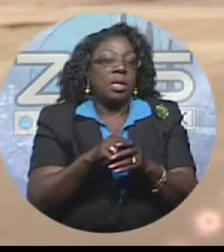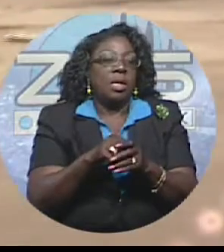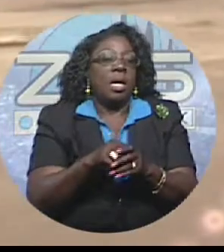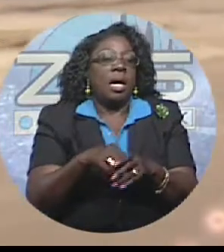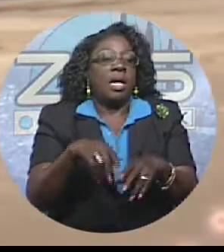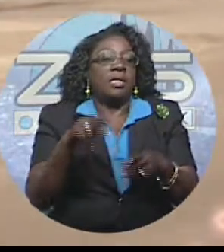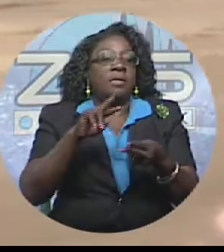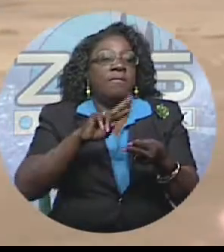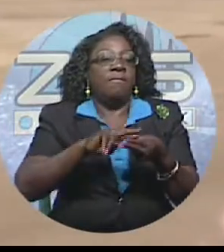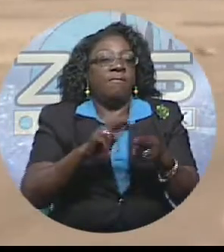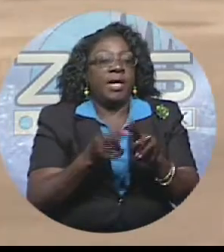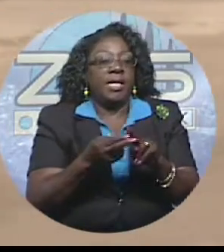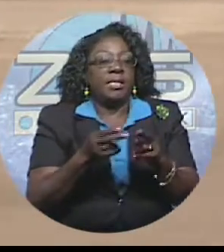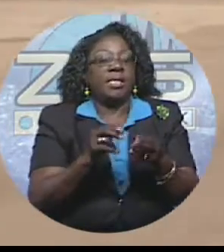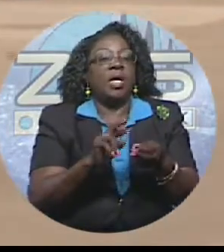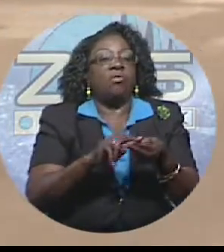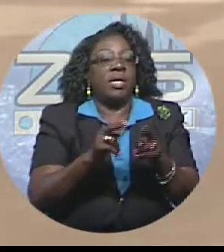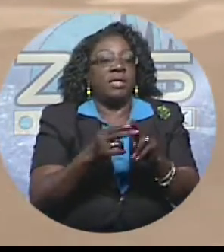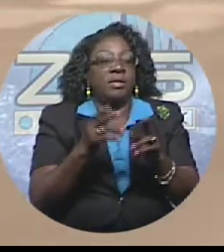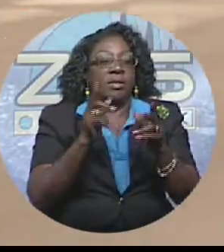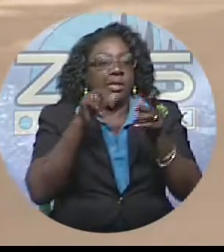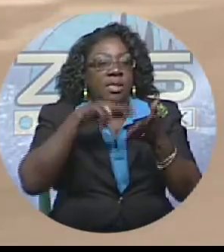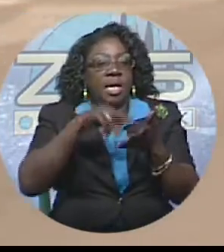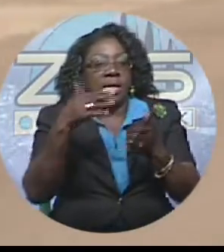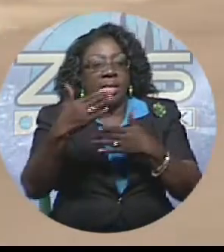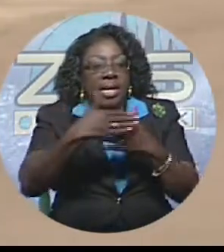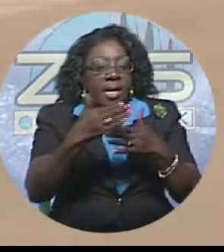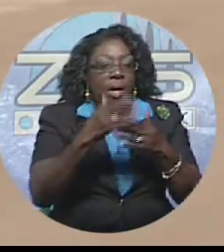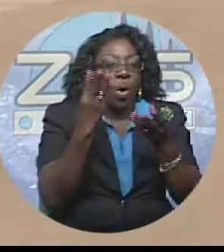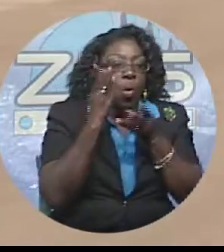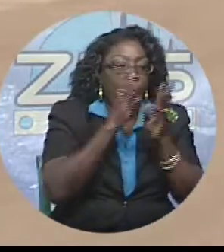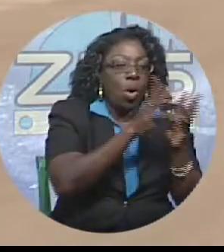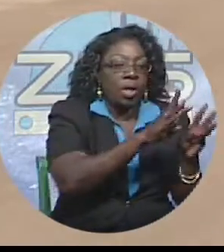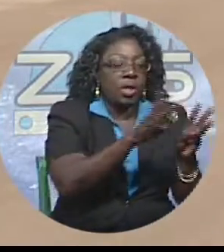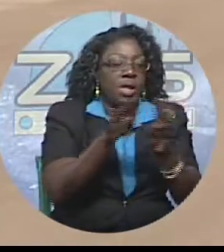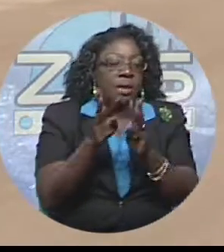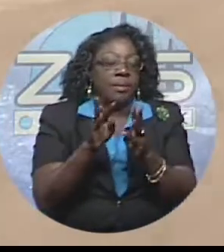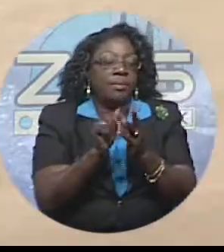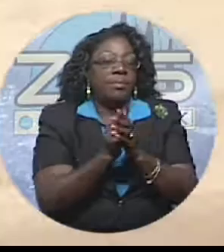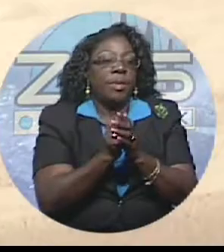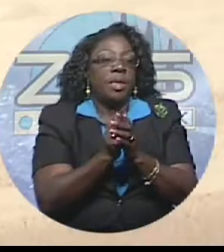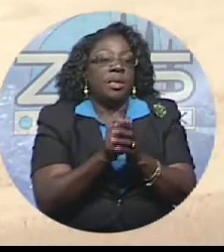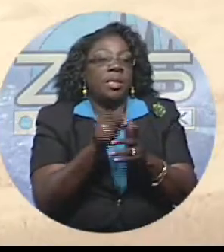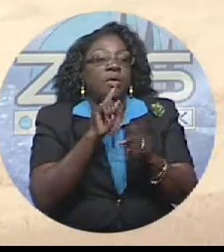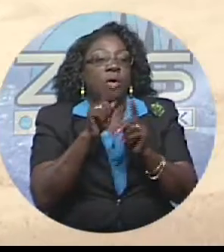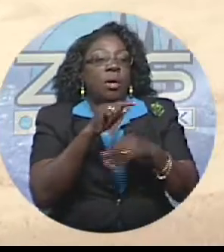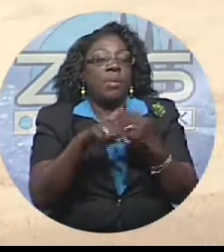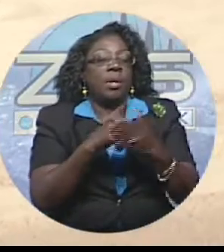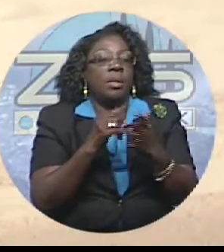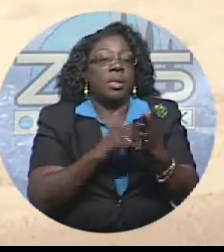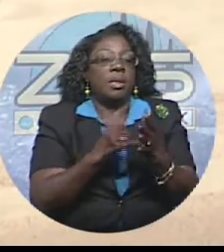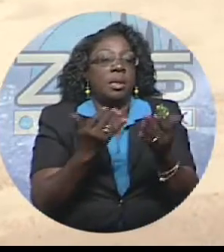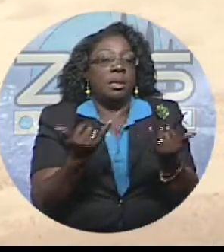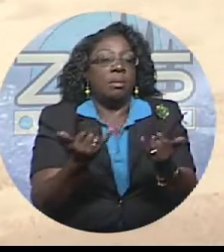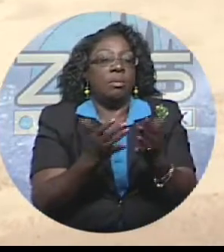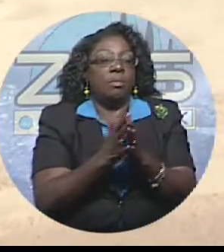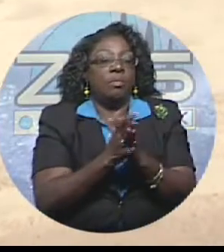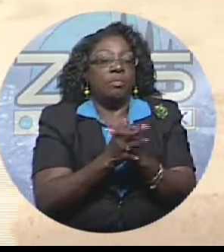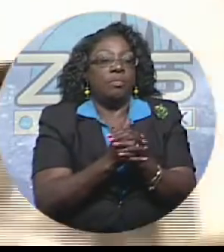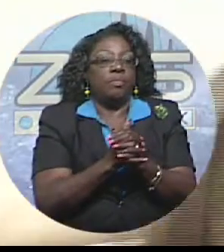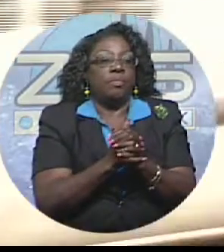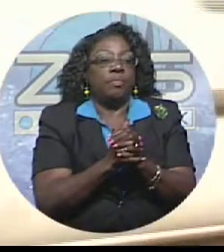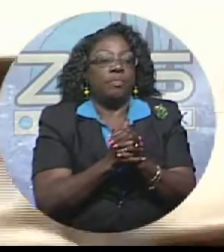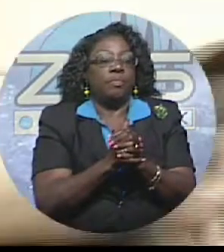awe seeking answers. Head of the Central Detective Unit, Chief Superintendent Paul Rowe, gave ZNS News an update on their